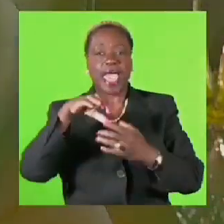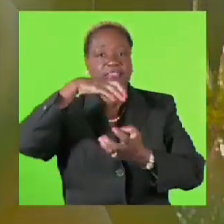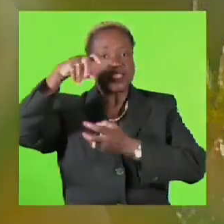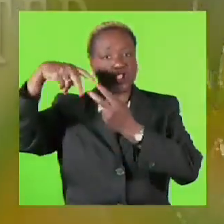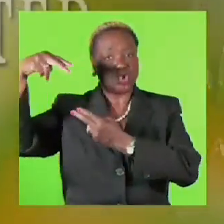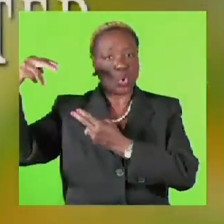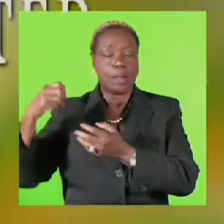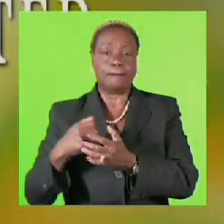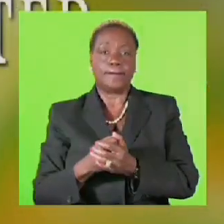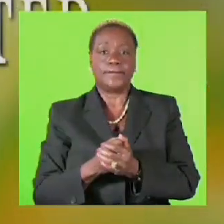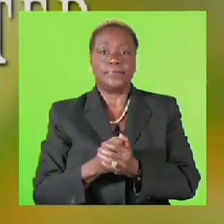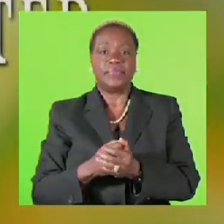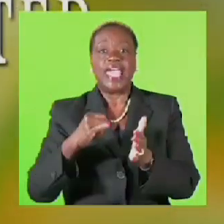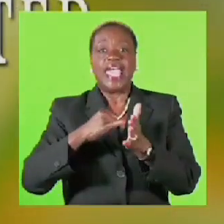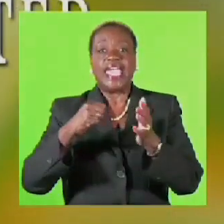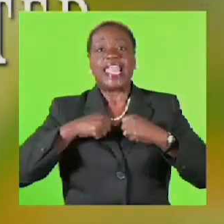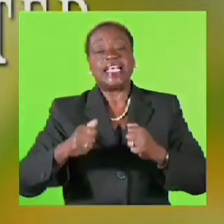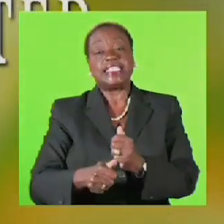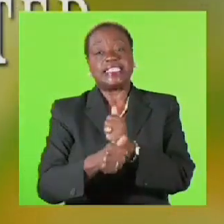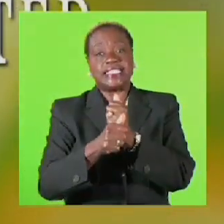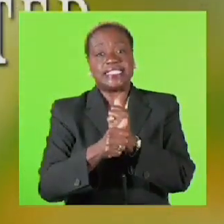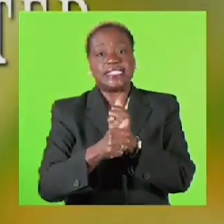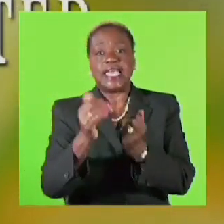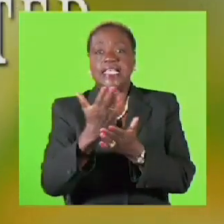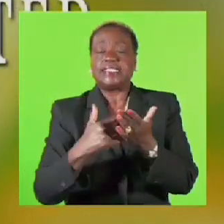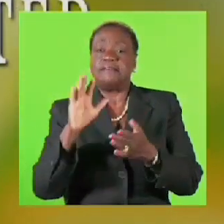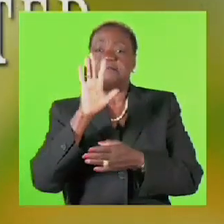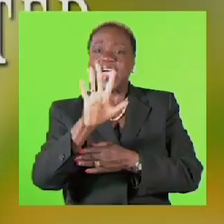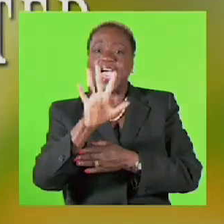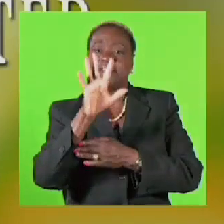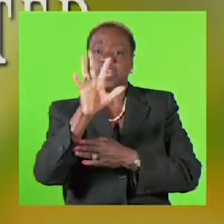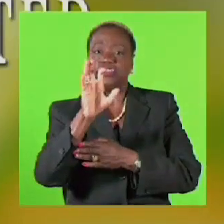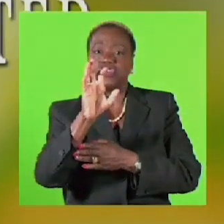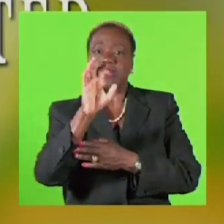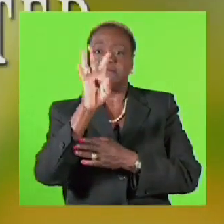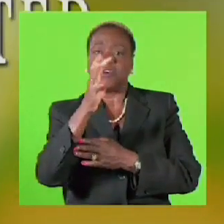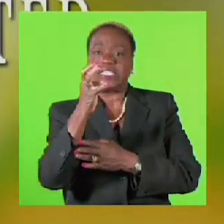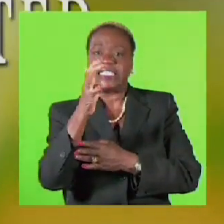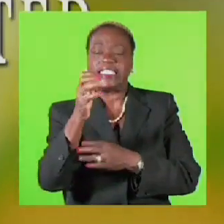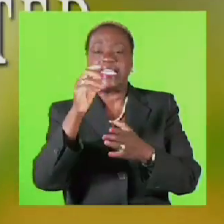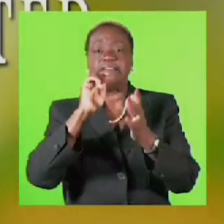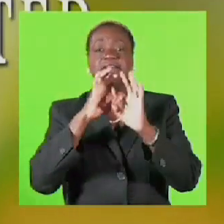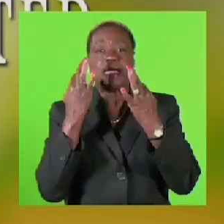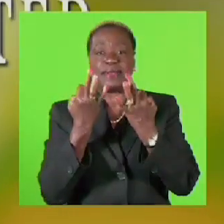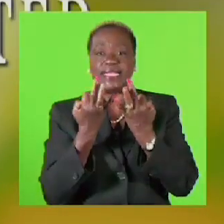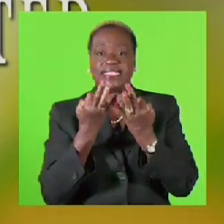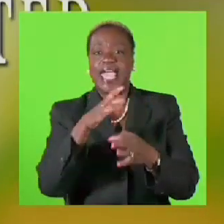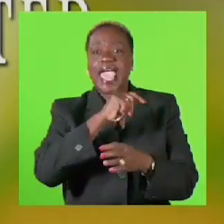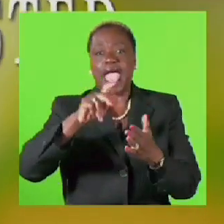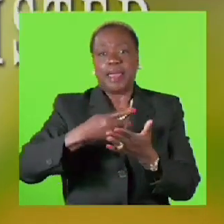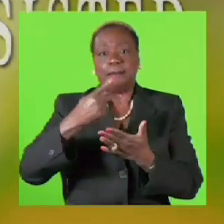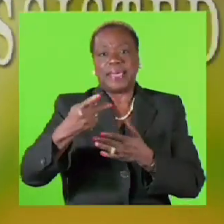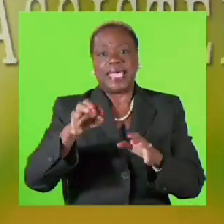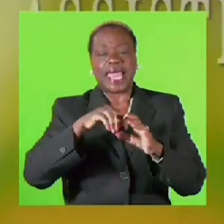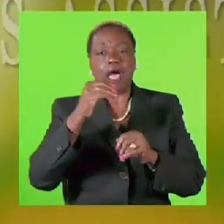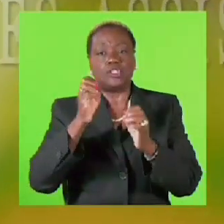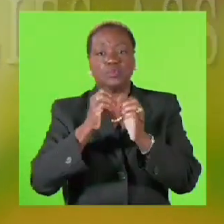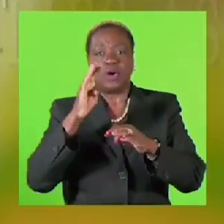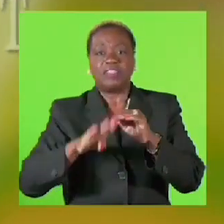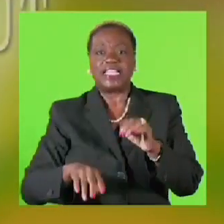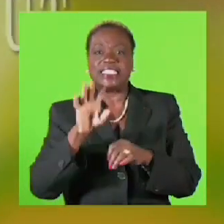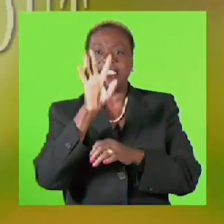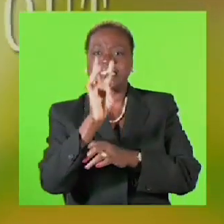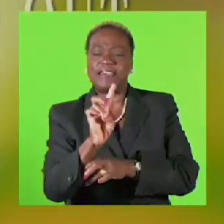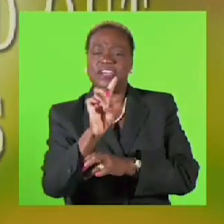storm. It has assisted some 514 families and paid out more